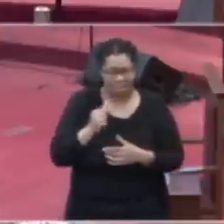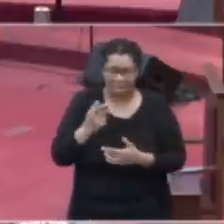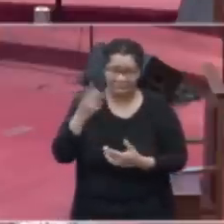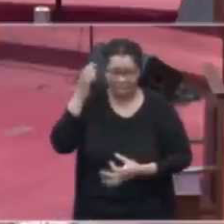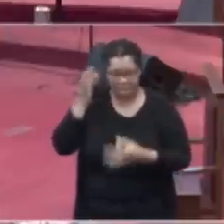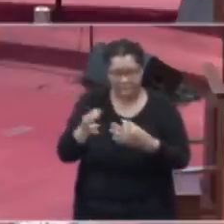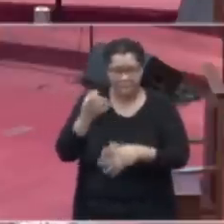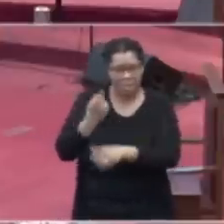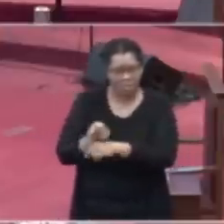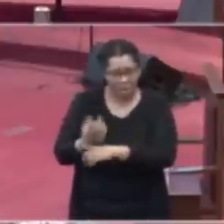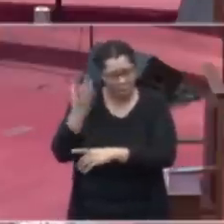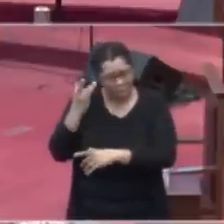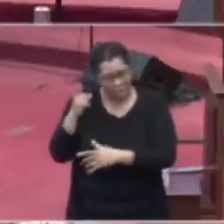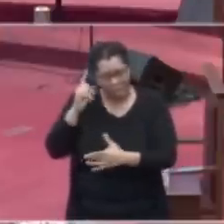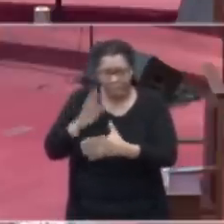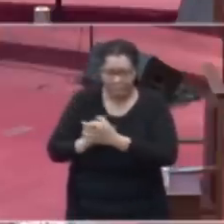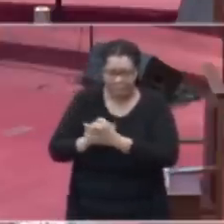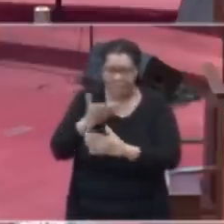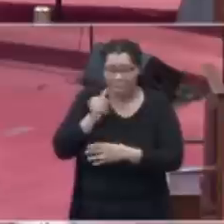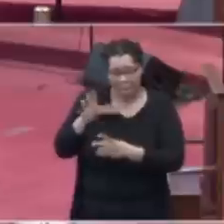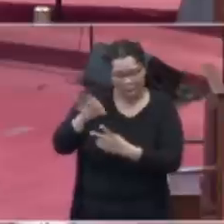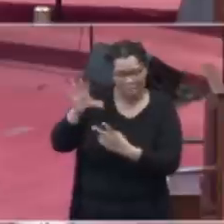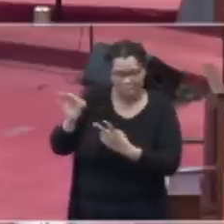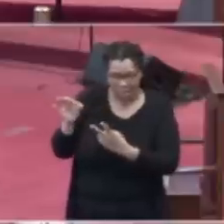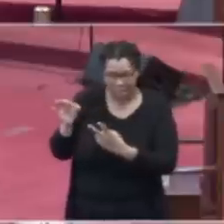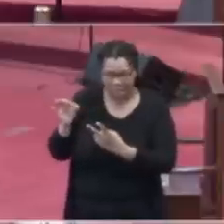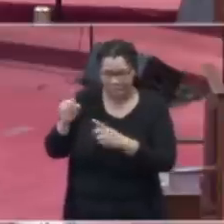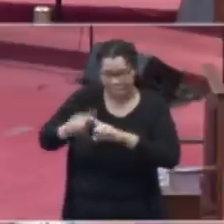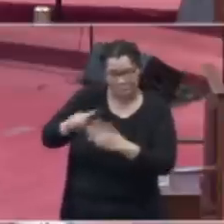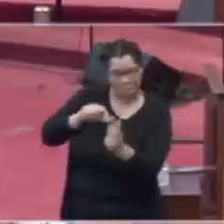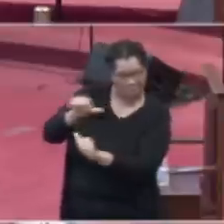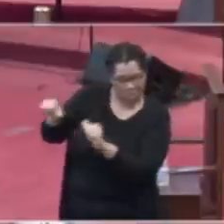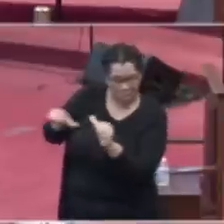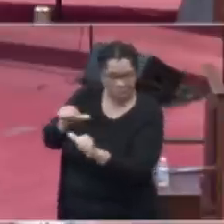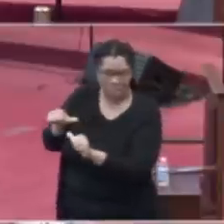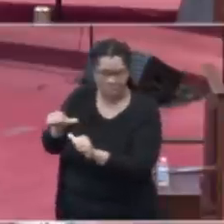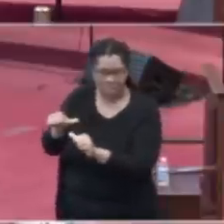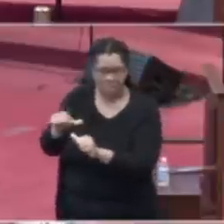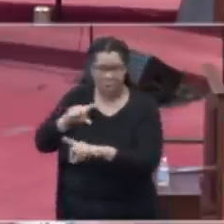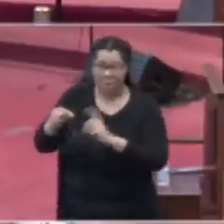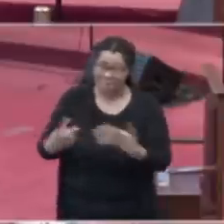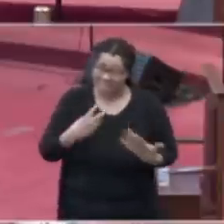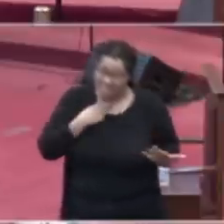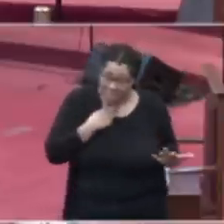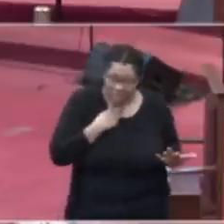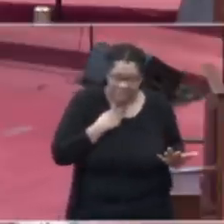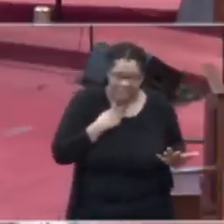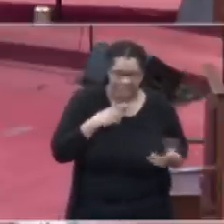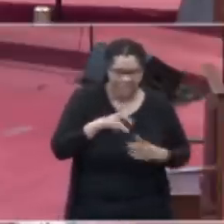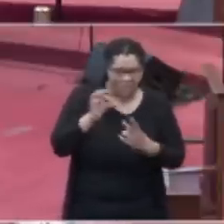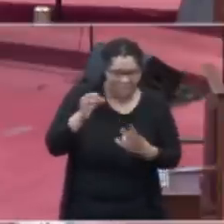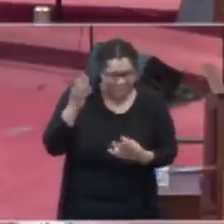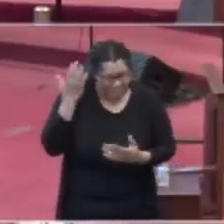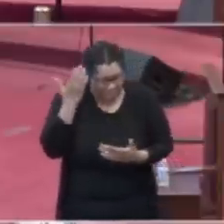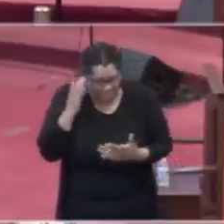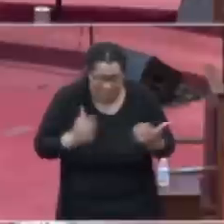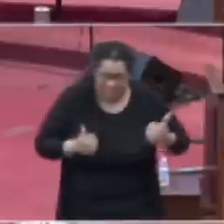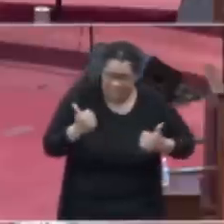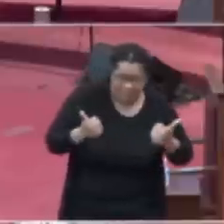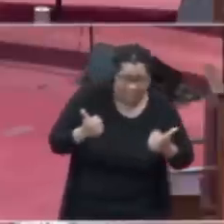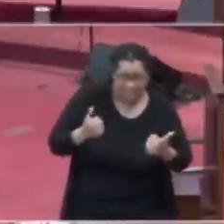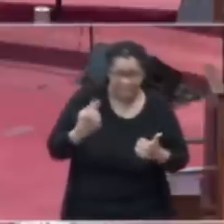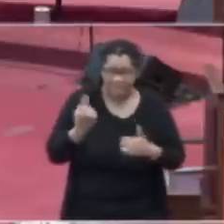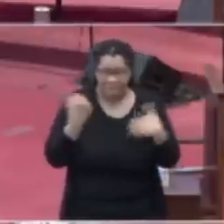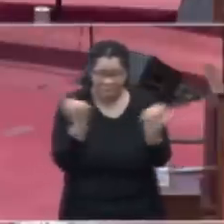because you think it makes a better option relationally. When I'm stuck trying to make a choice, when a loved